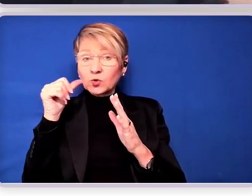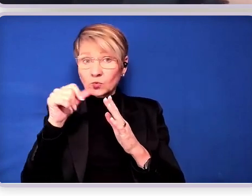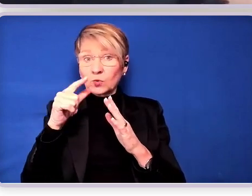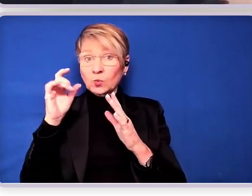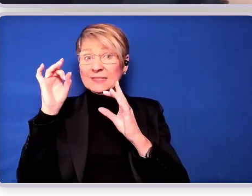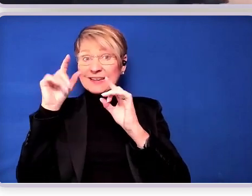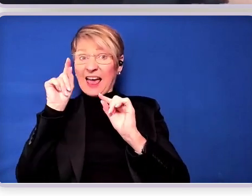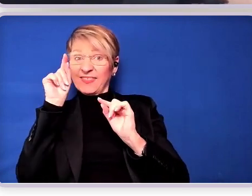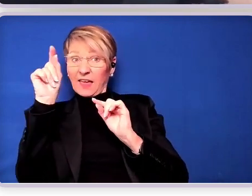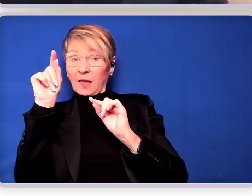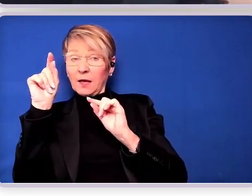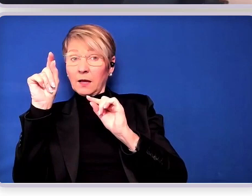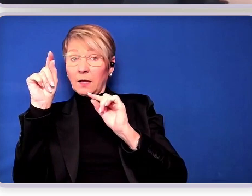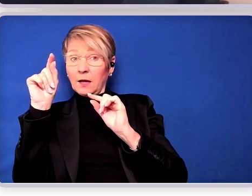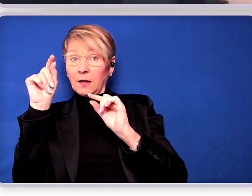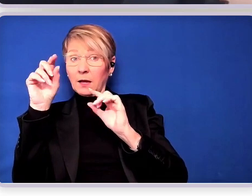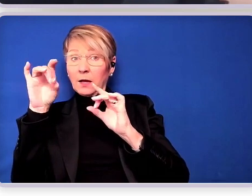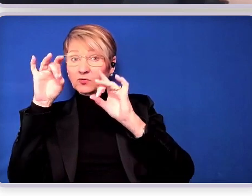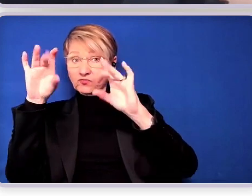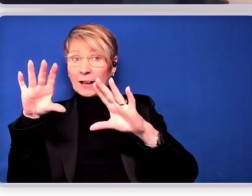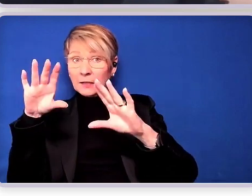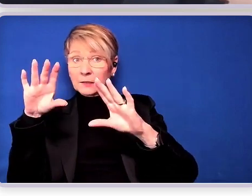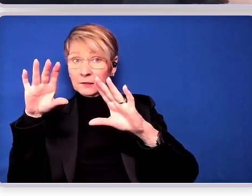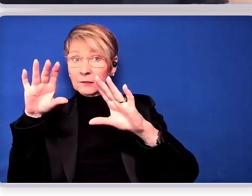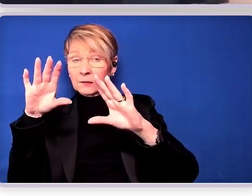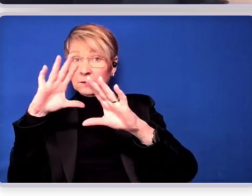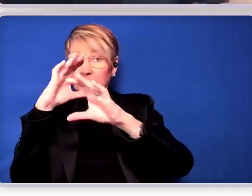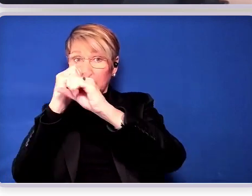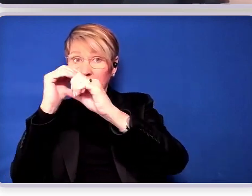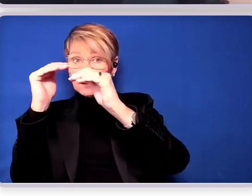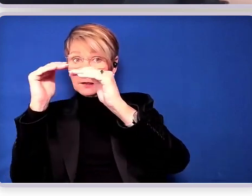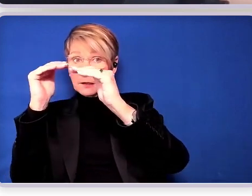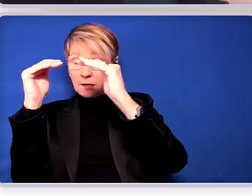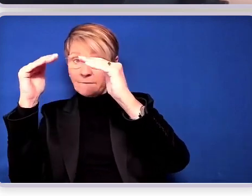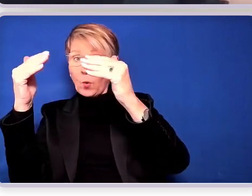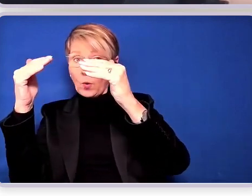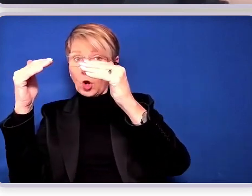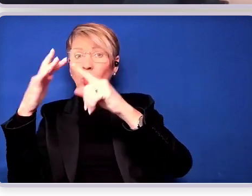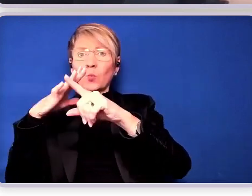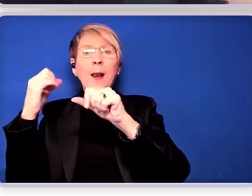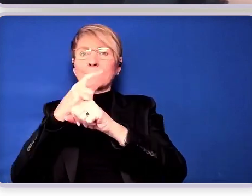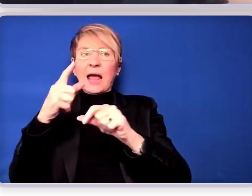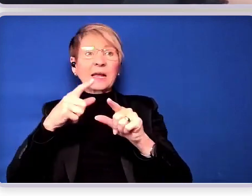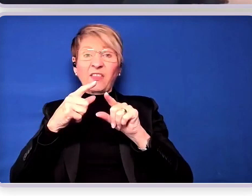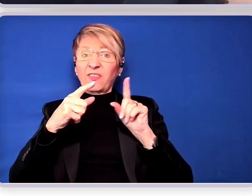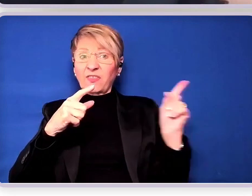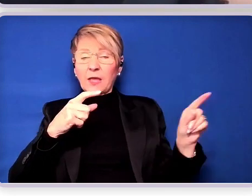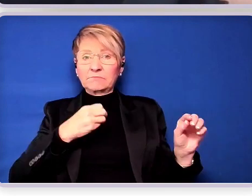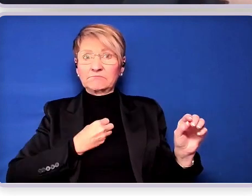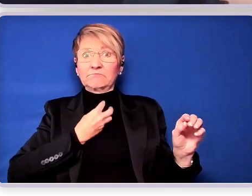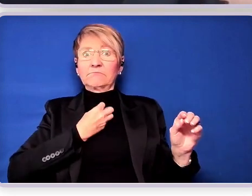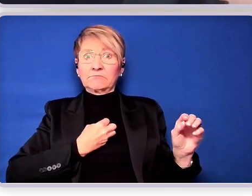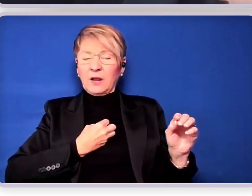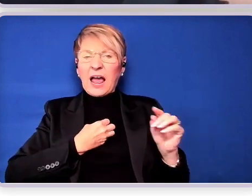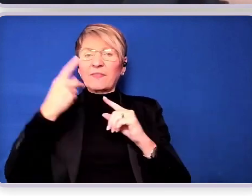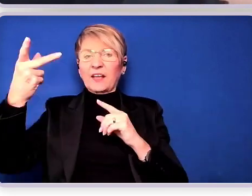Commission? Or maybe you want to give them a scare with the federal nature of your complaint and then zip across, if it doesn't settle, to